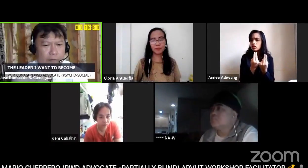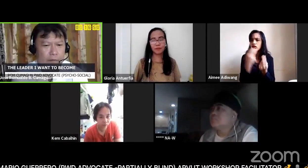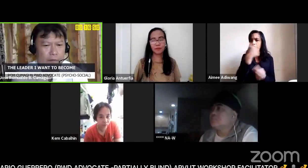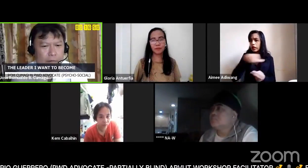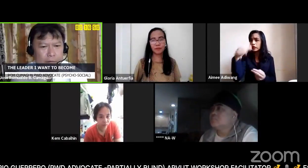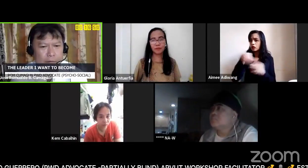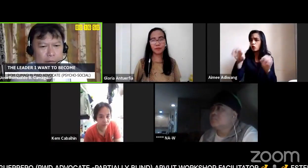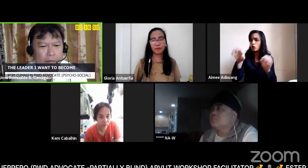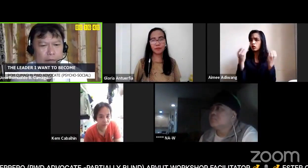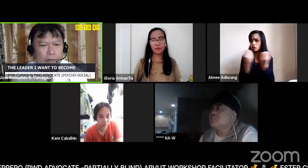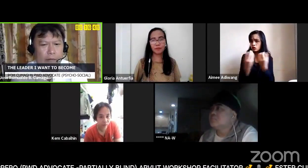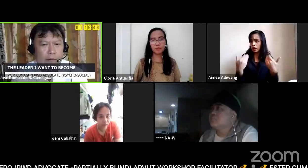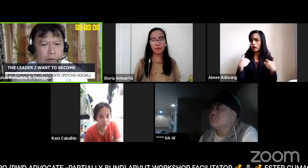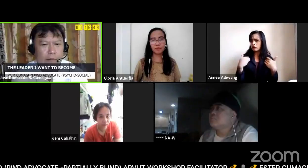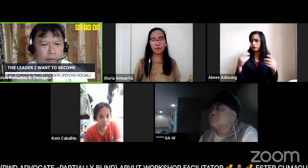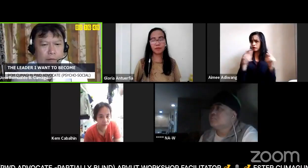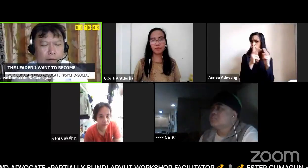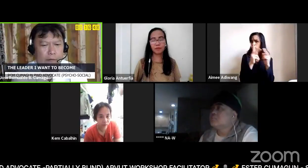organization?